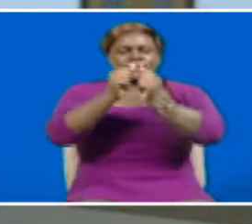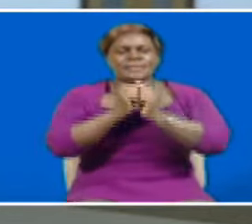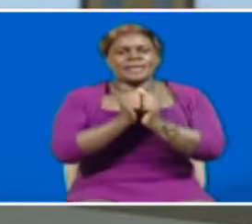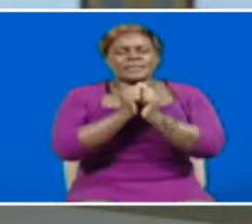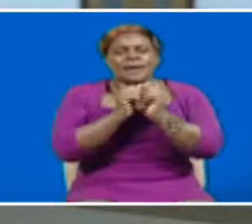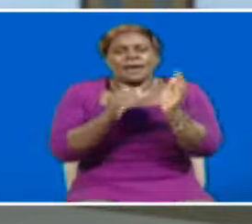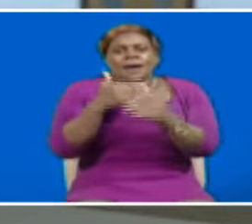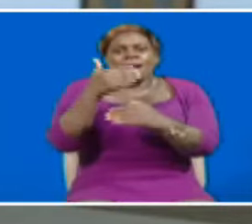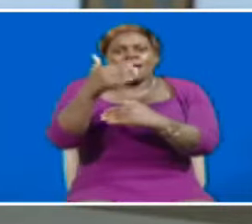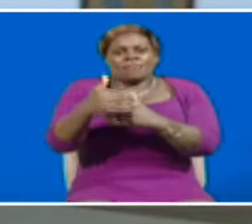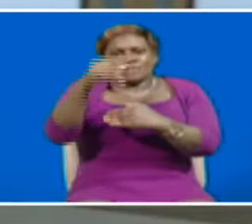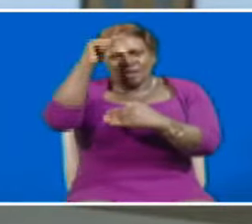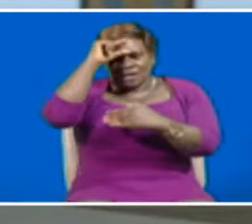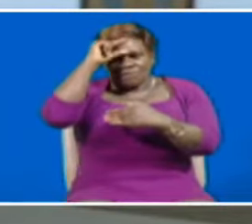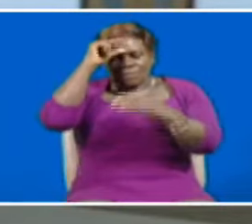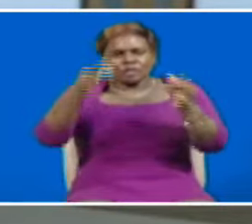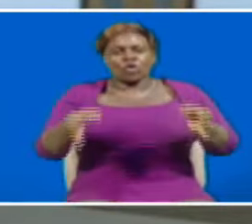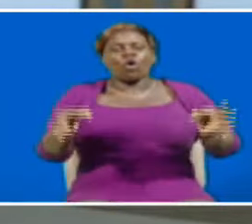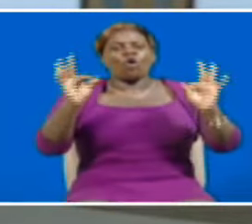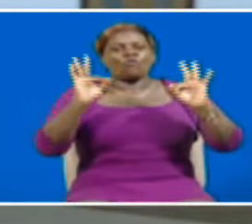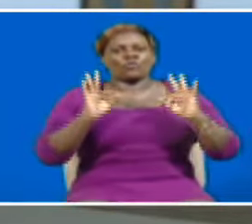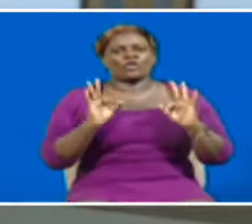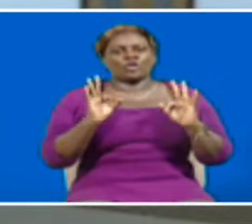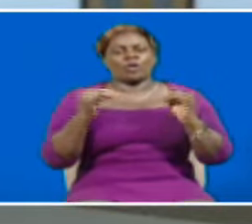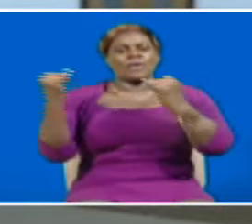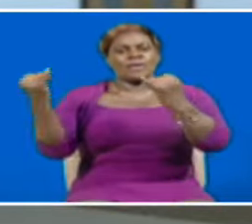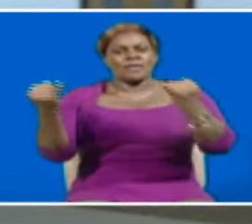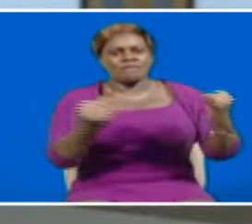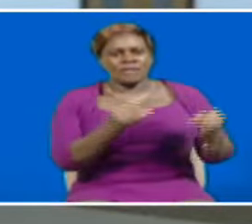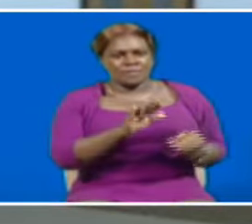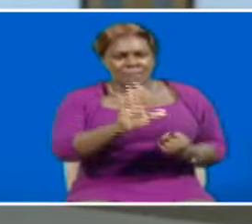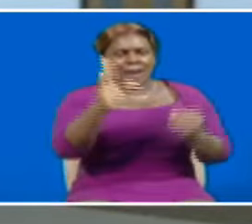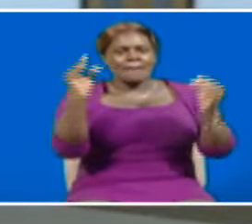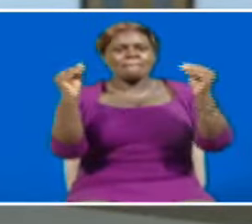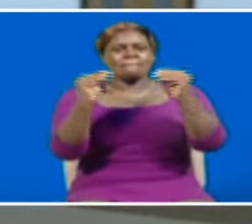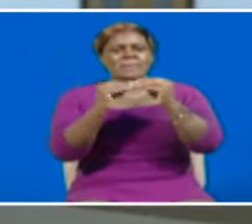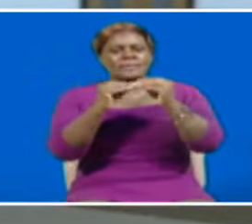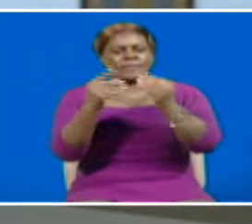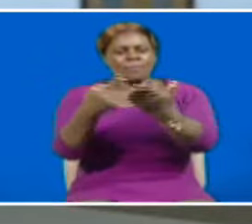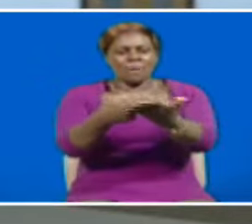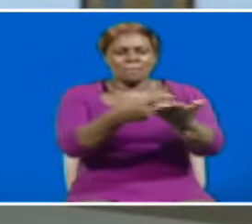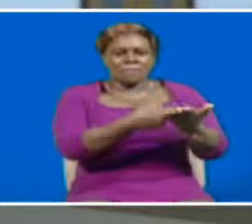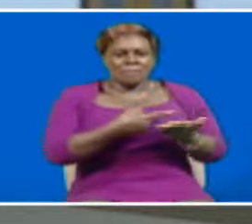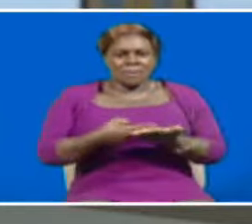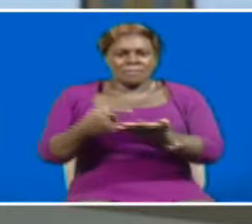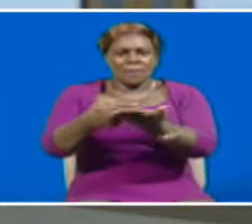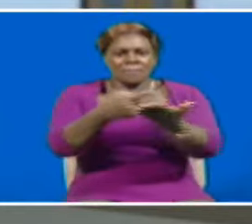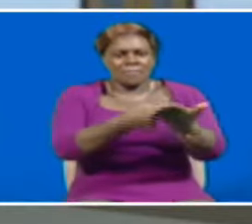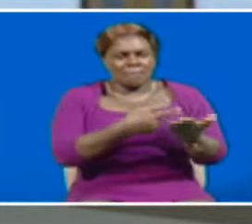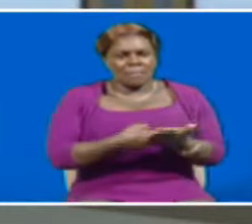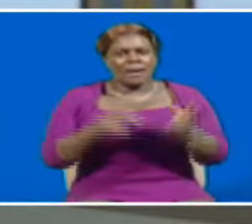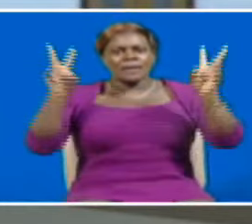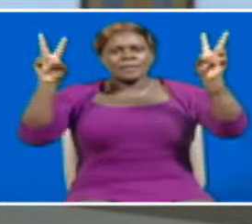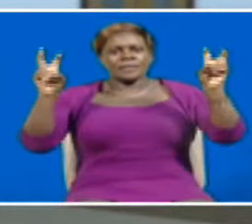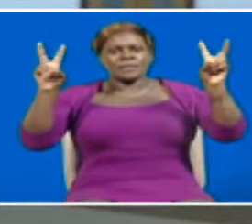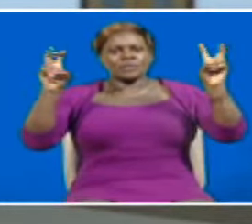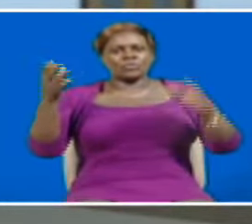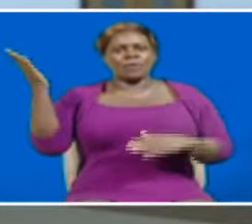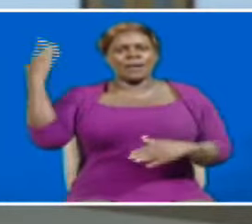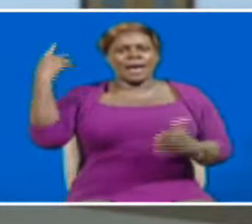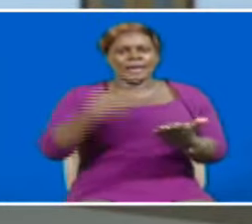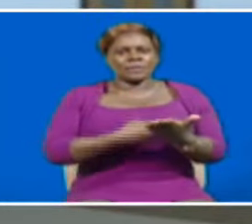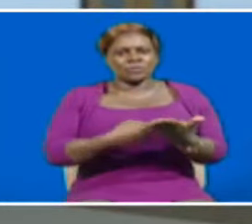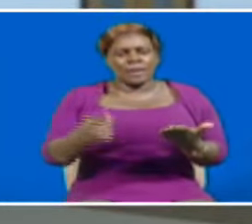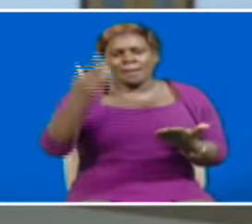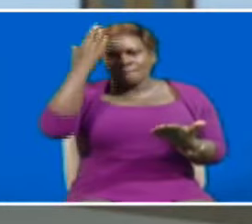This is after key government health stakeholders invited them for a meeting to deliberate on the strike notice issued last week.